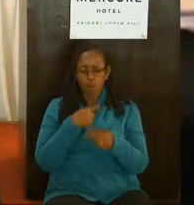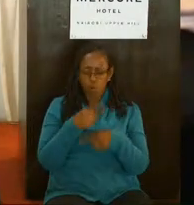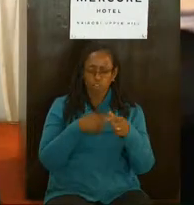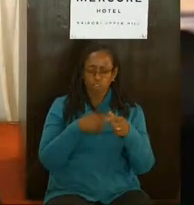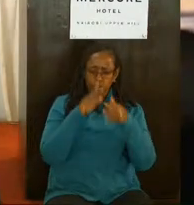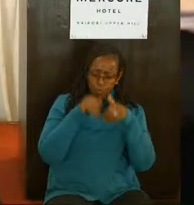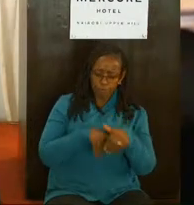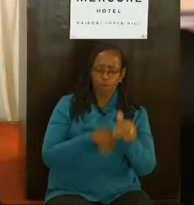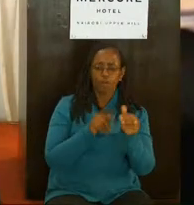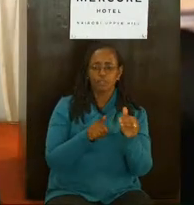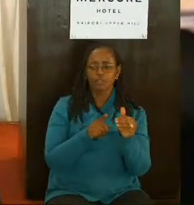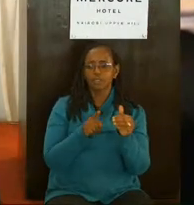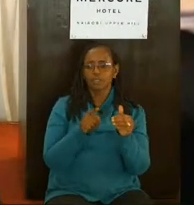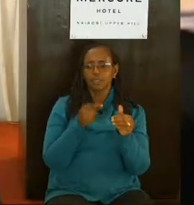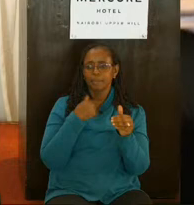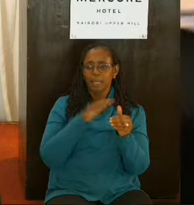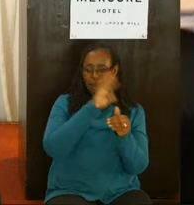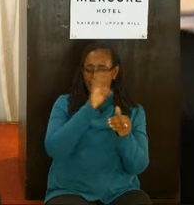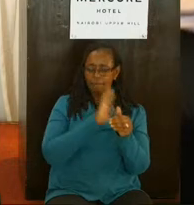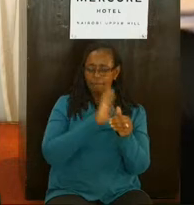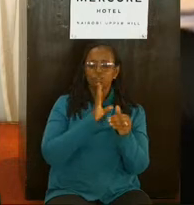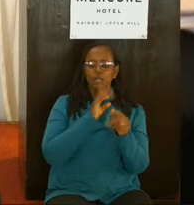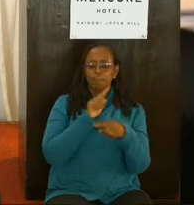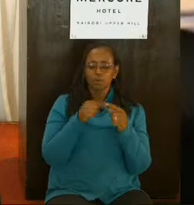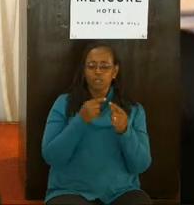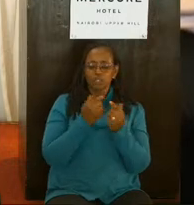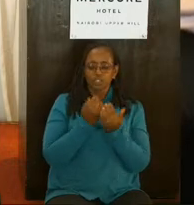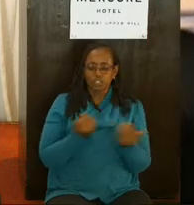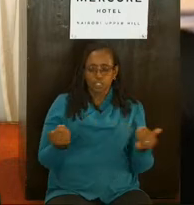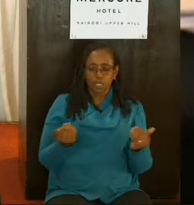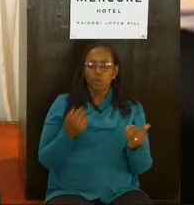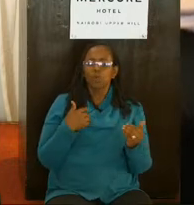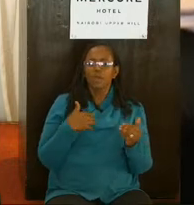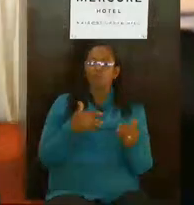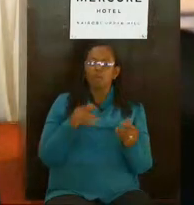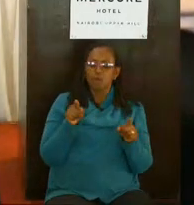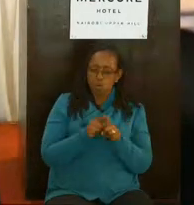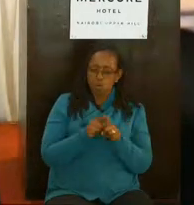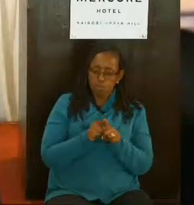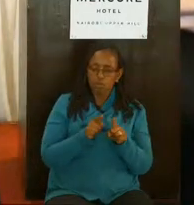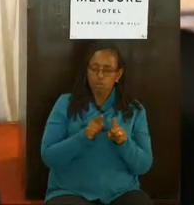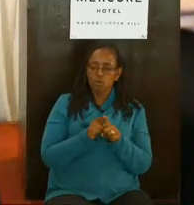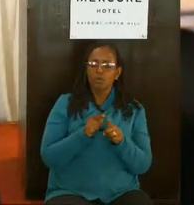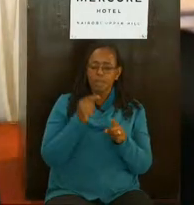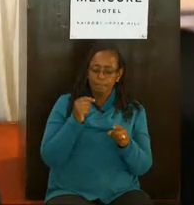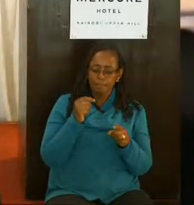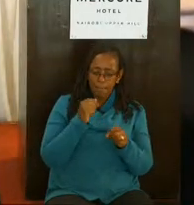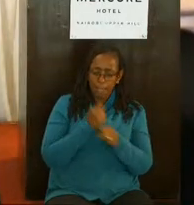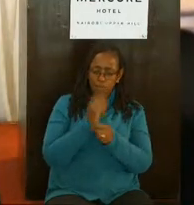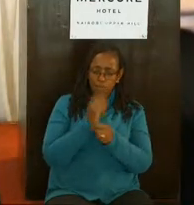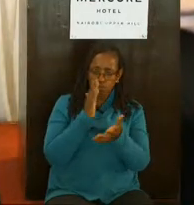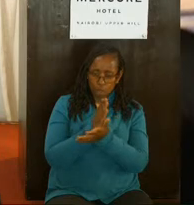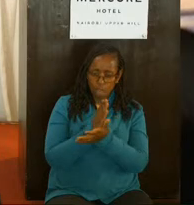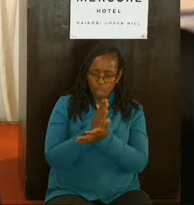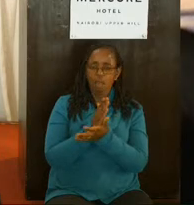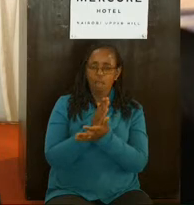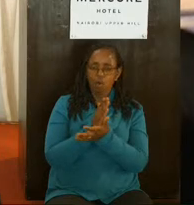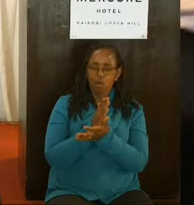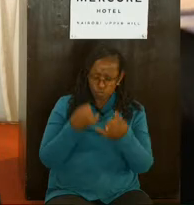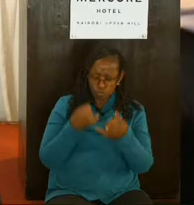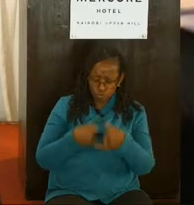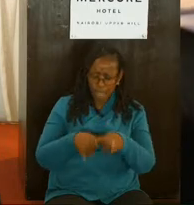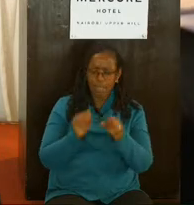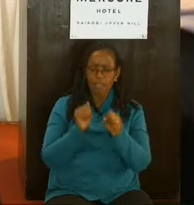that I didn't speak to the issues of children we talk we also ensure that or try to